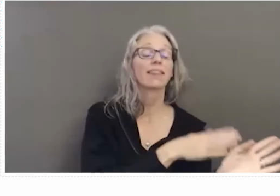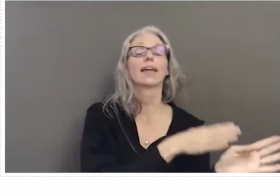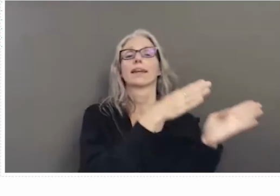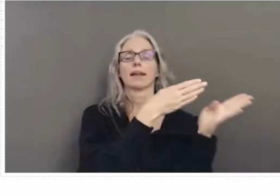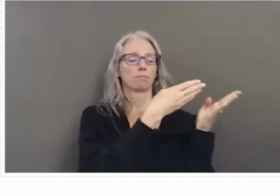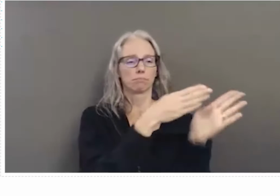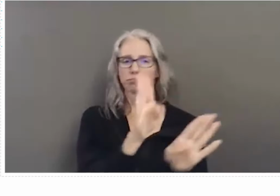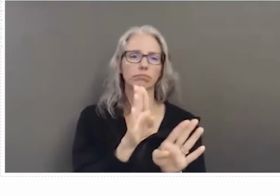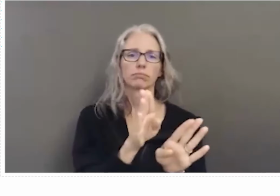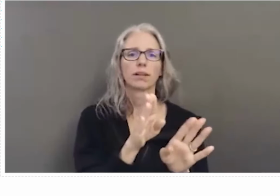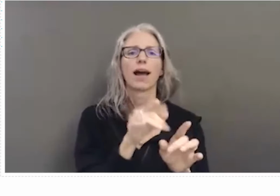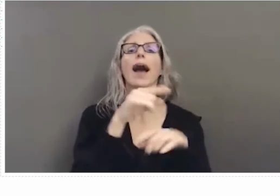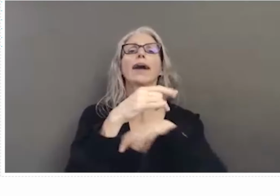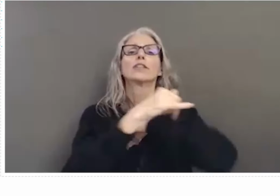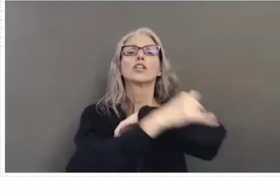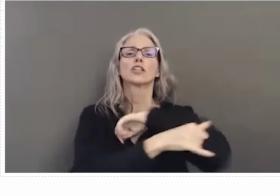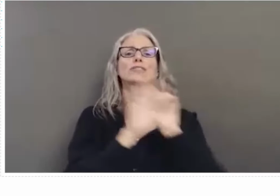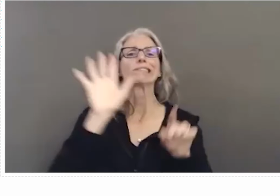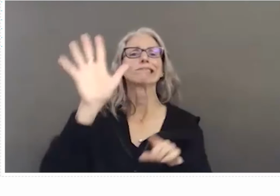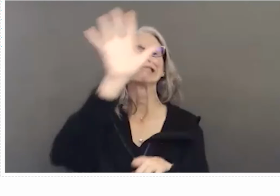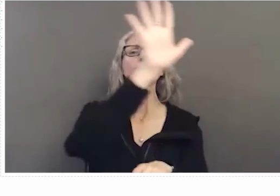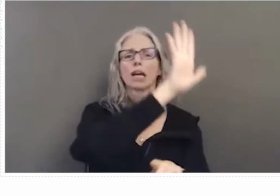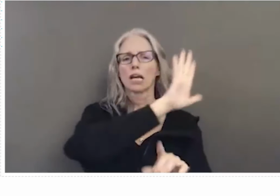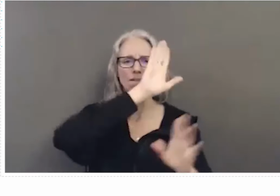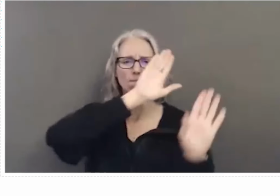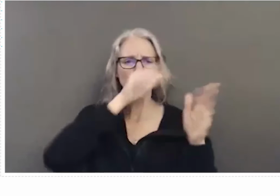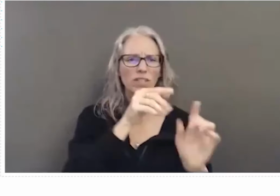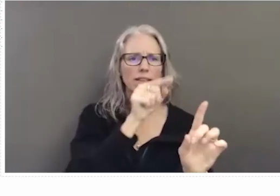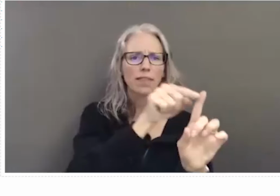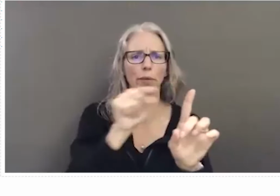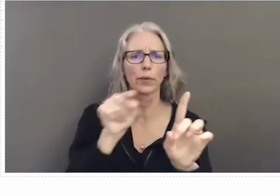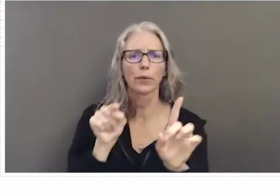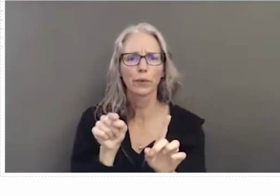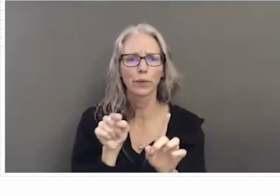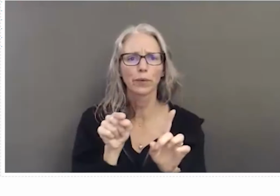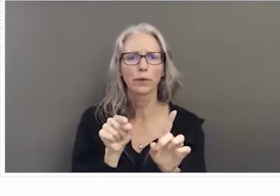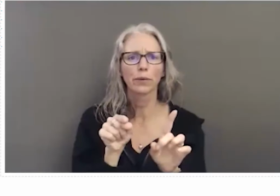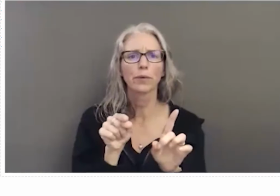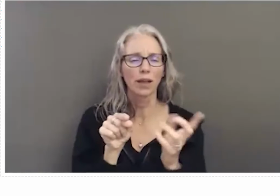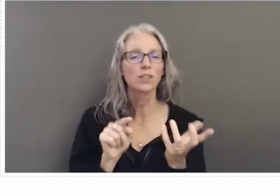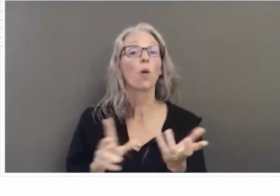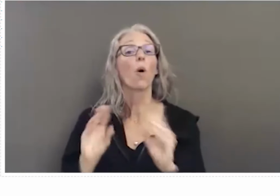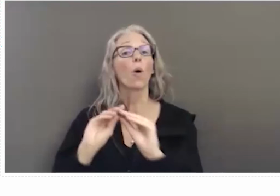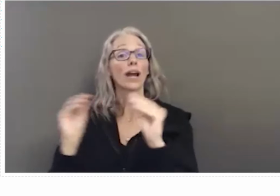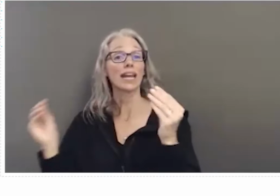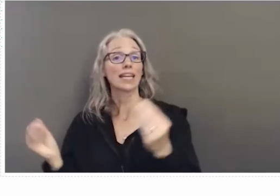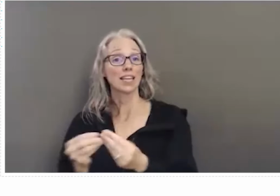Canada. And so keeping a pulse on where your partners are going as well can be